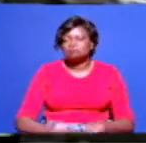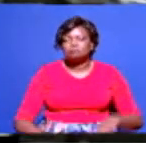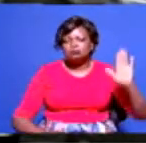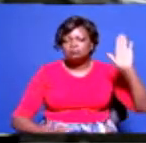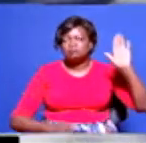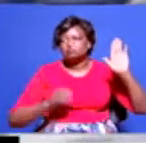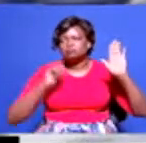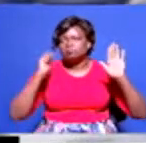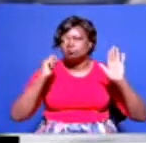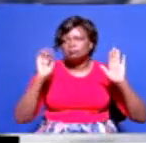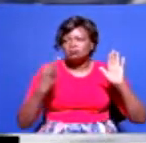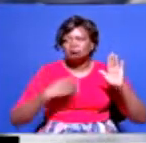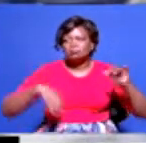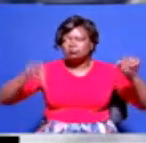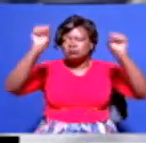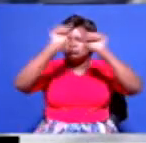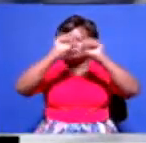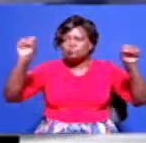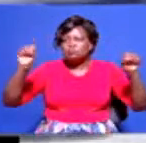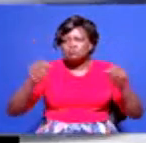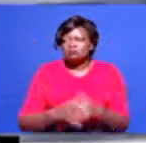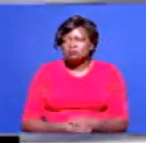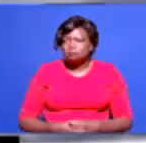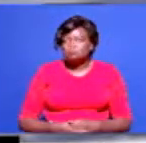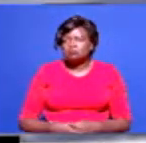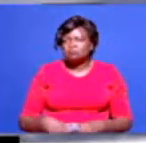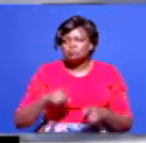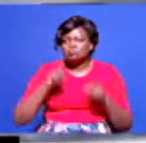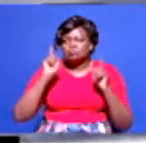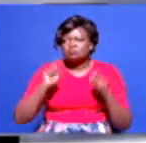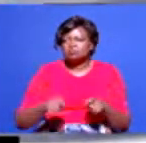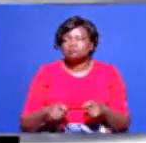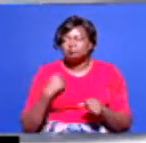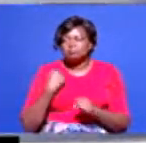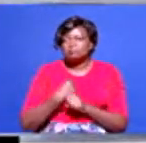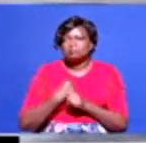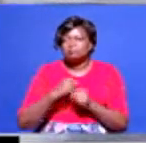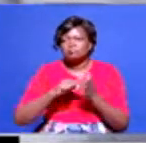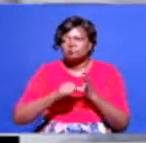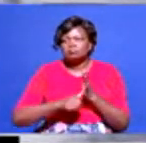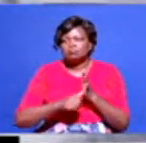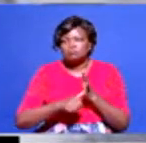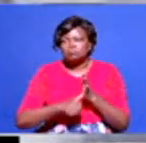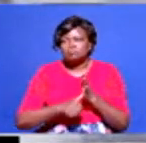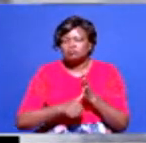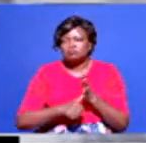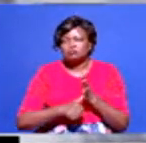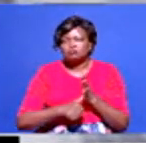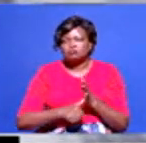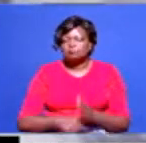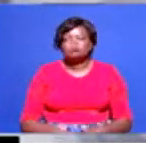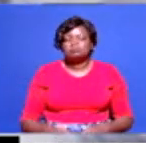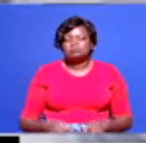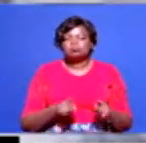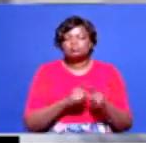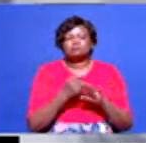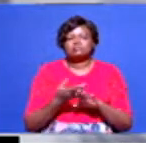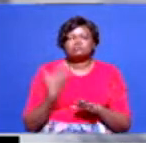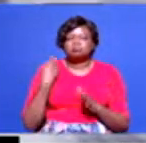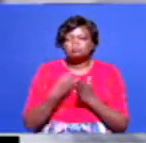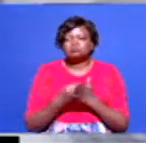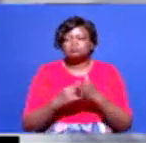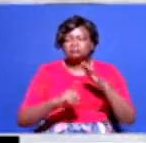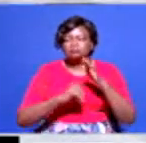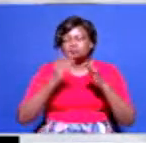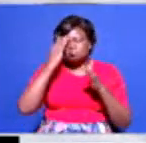third president. Ni lazima tuwe na bidii ya kufanya. As a former finance minister, he knew